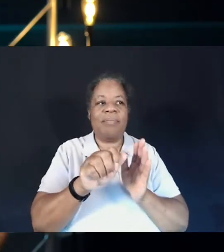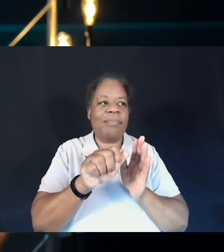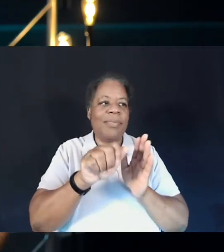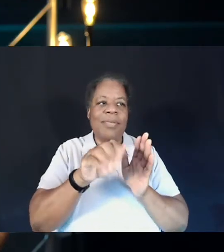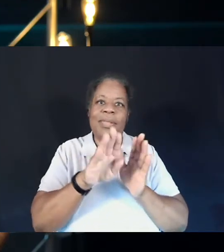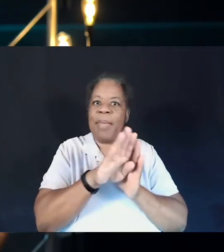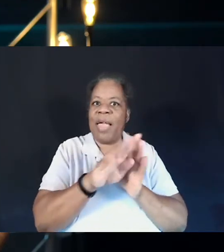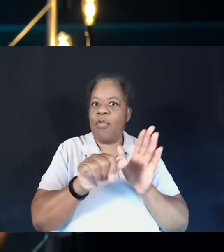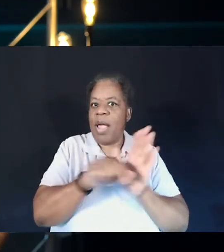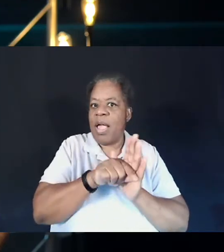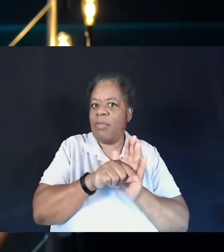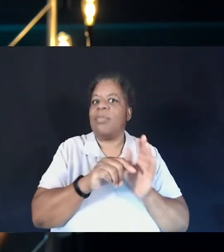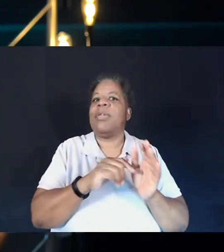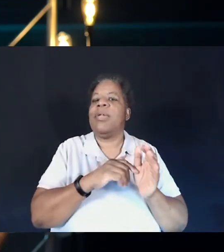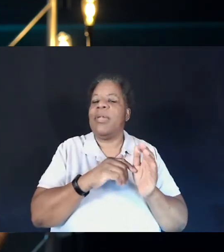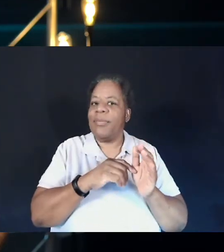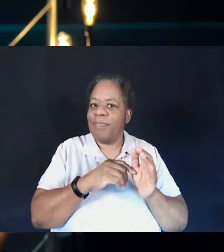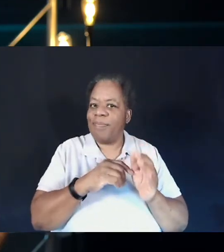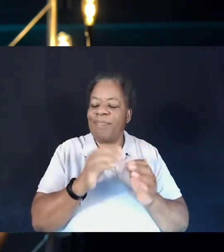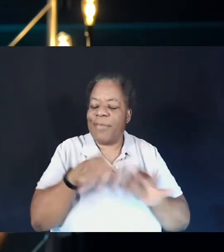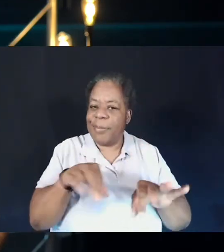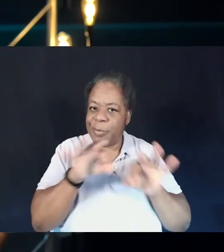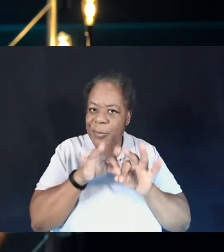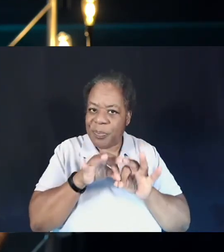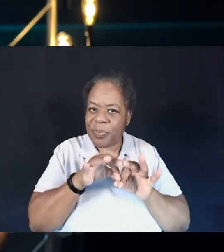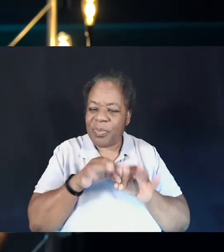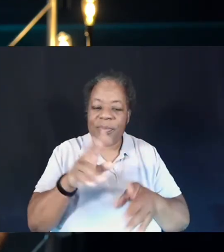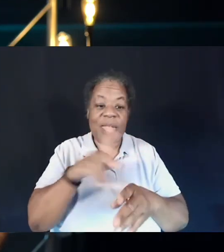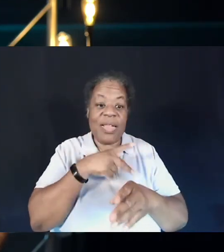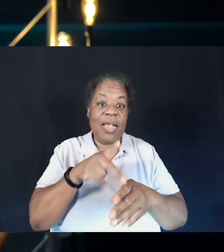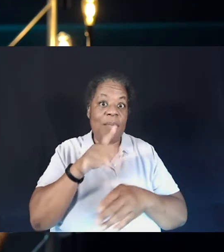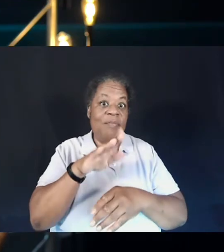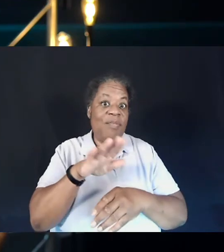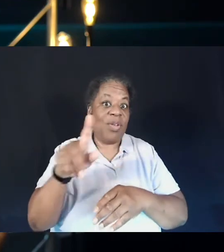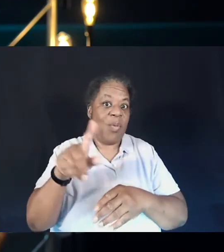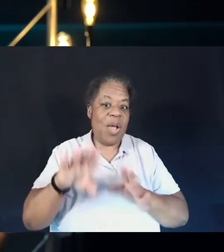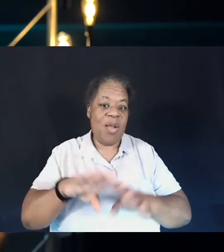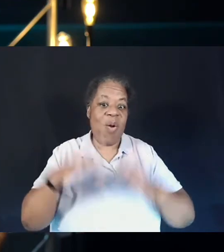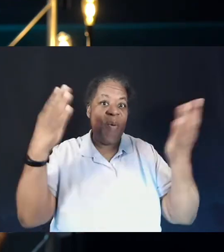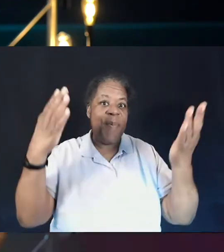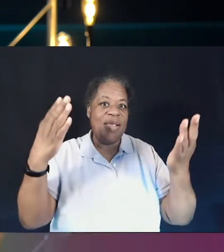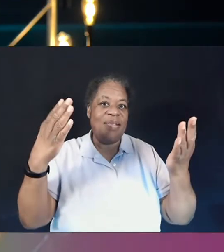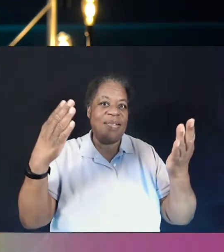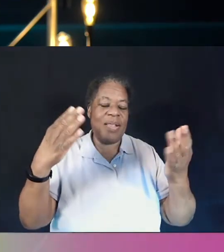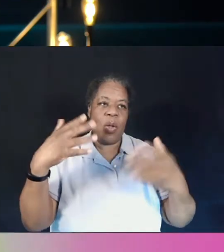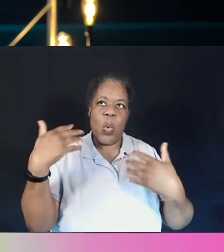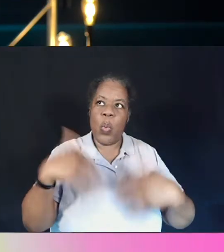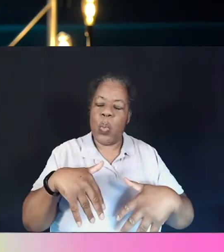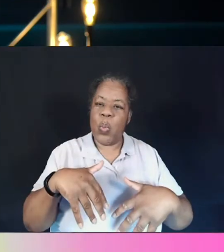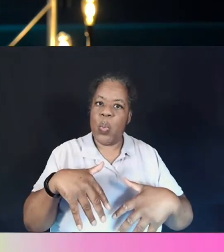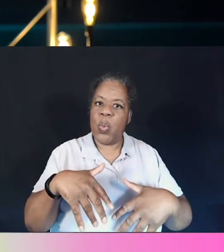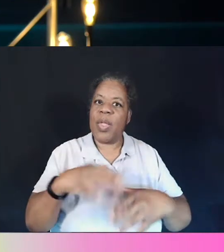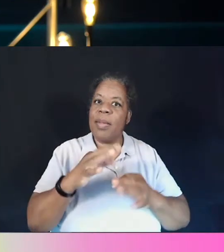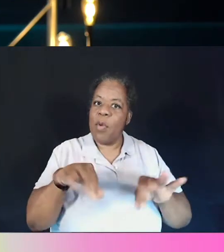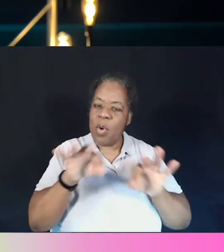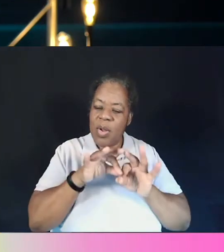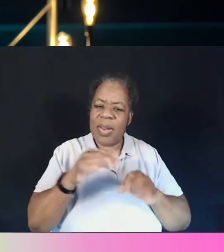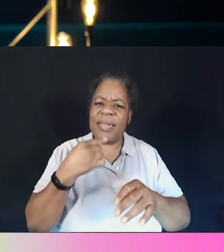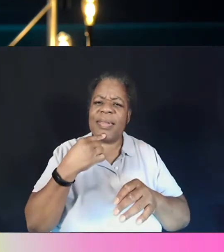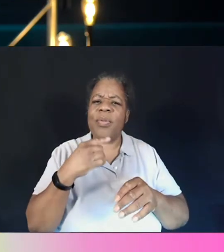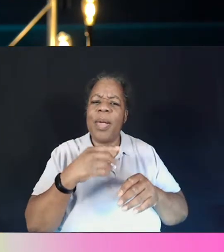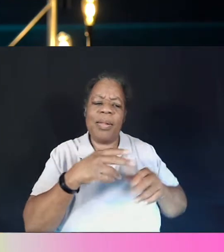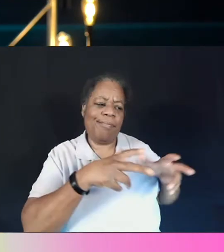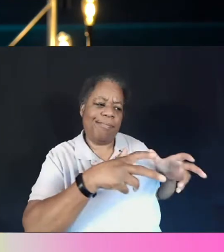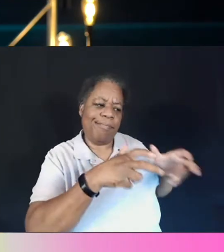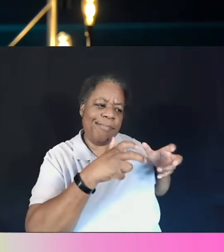51 opens today, because the opening is fascinating and it's critical. It just says this. It says, "For the